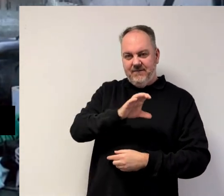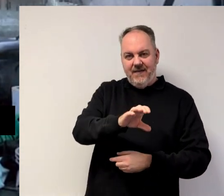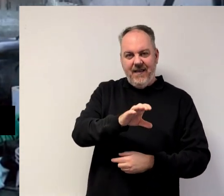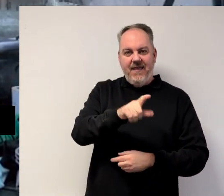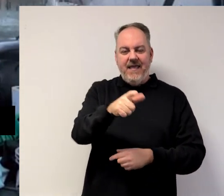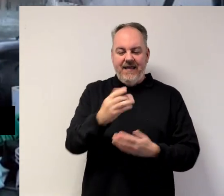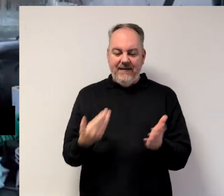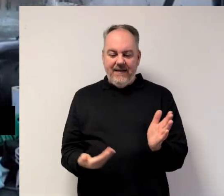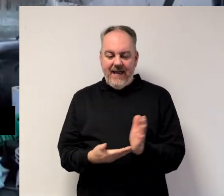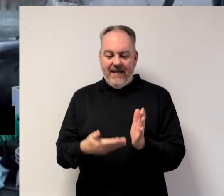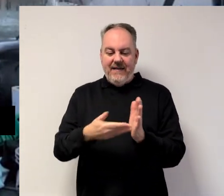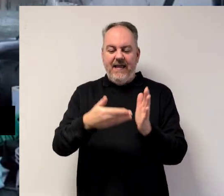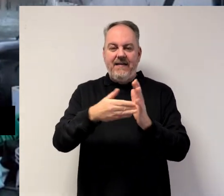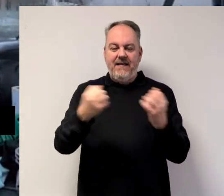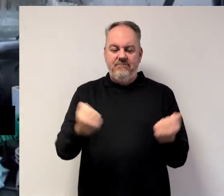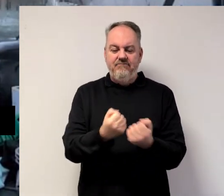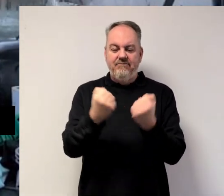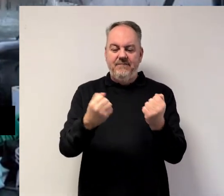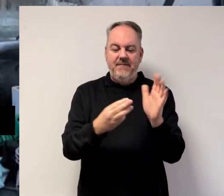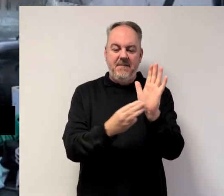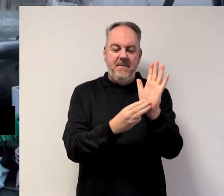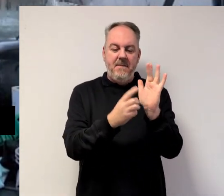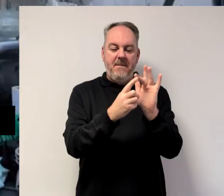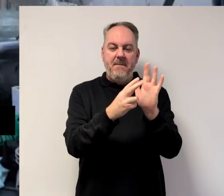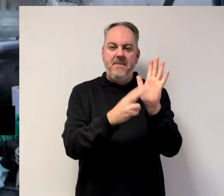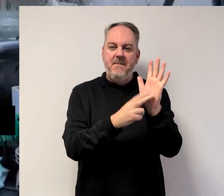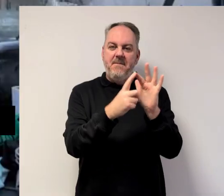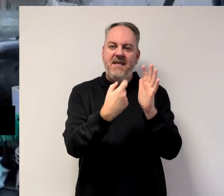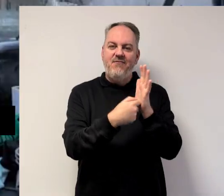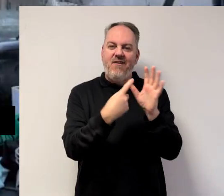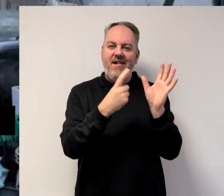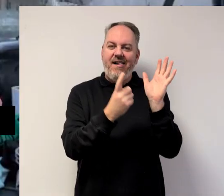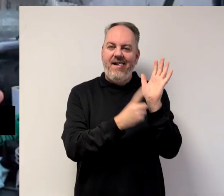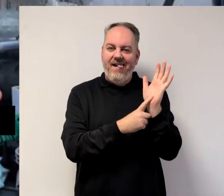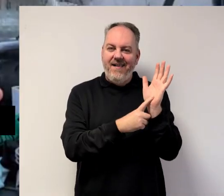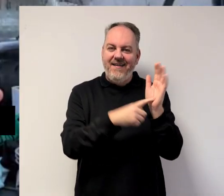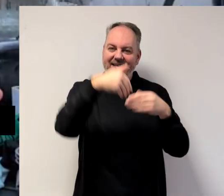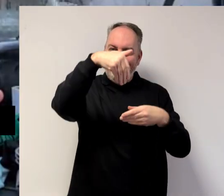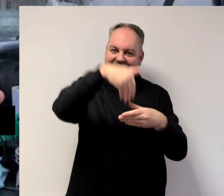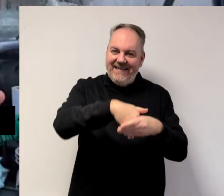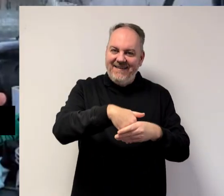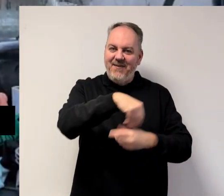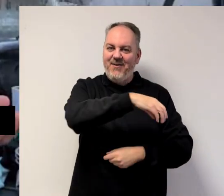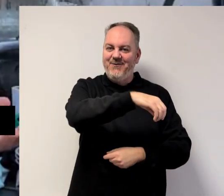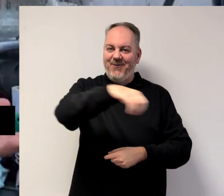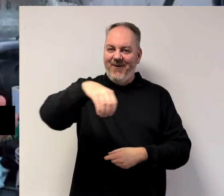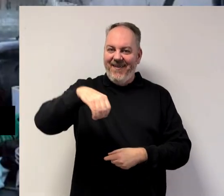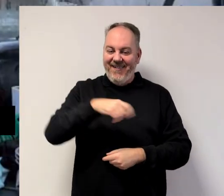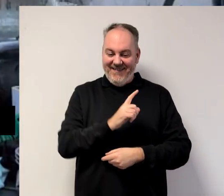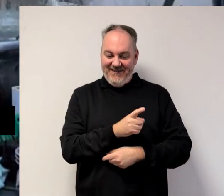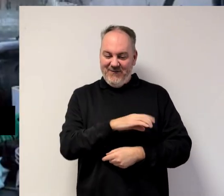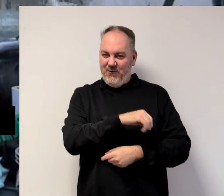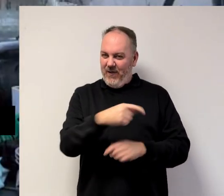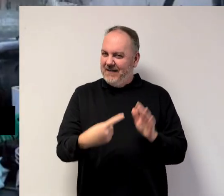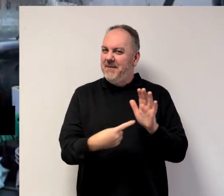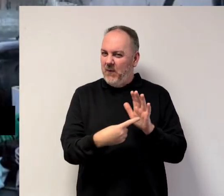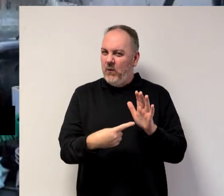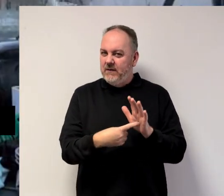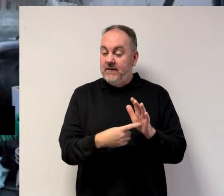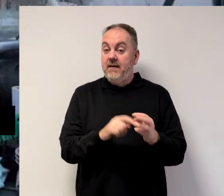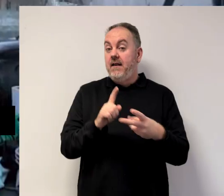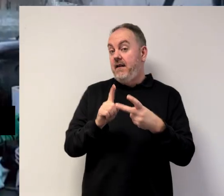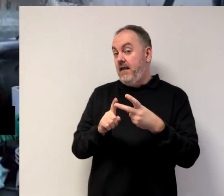after our soil because your soil is the prime thing. We have a small greenhouse, so in summer we've